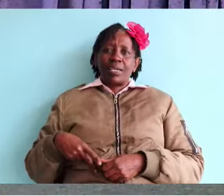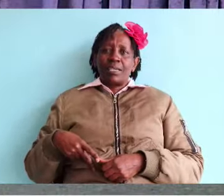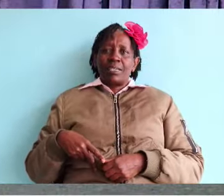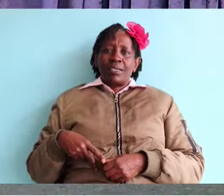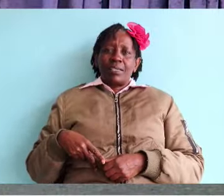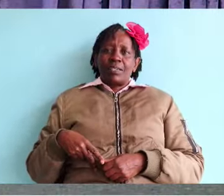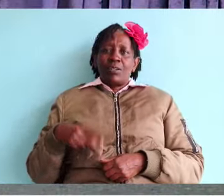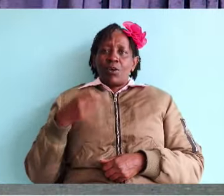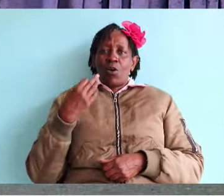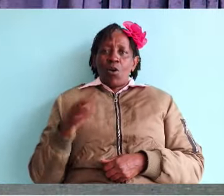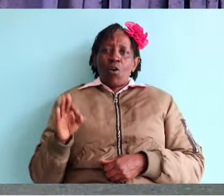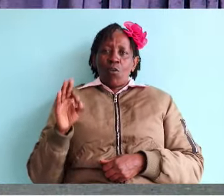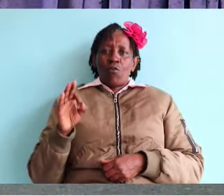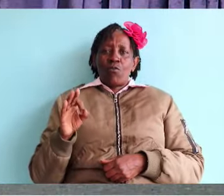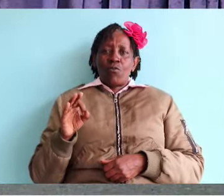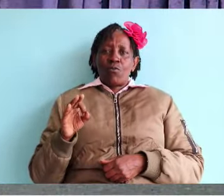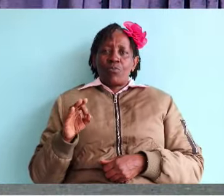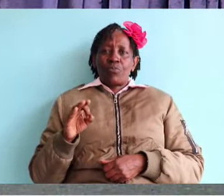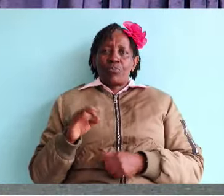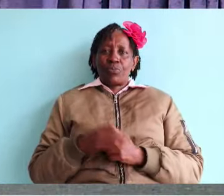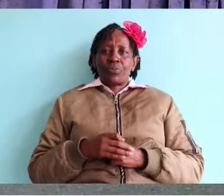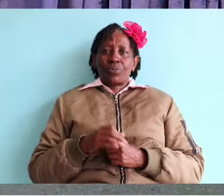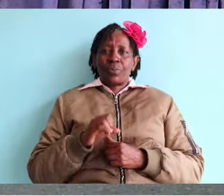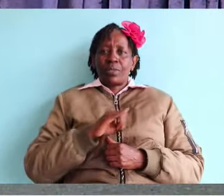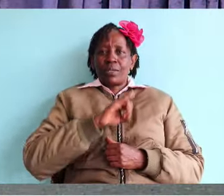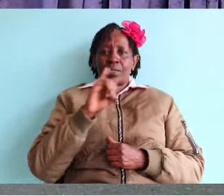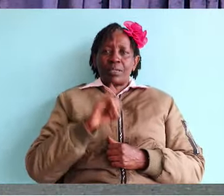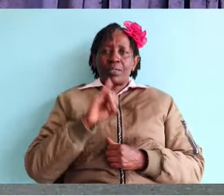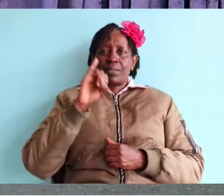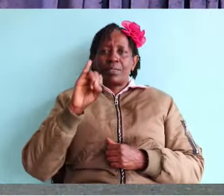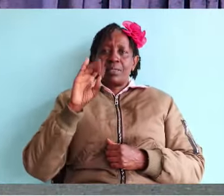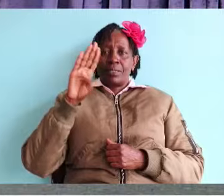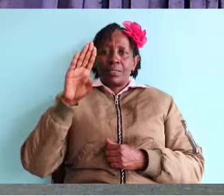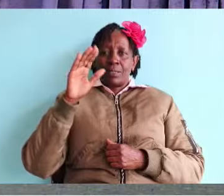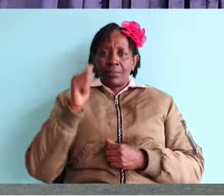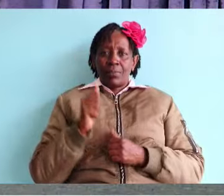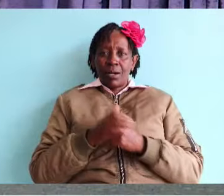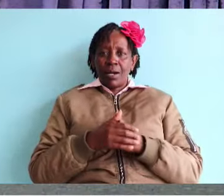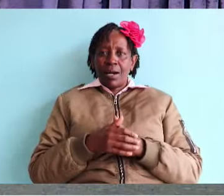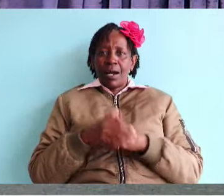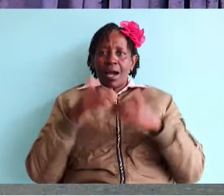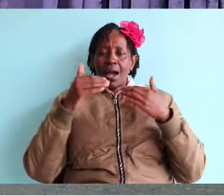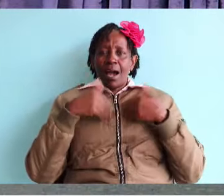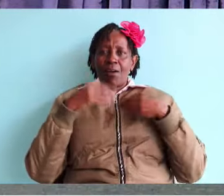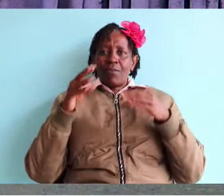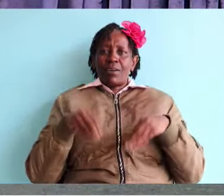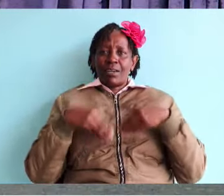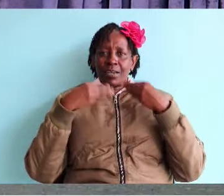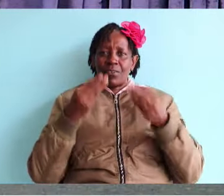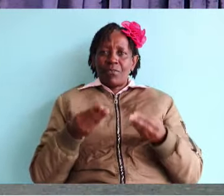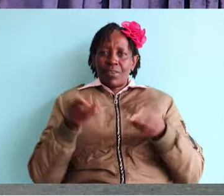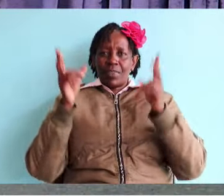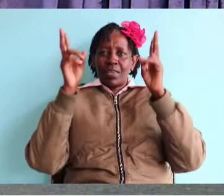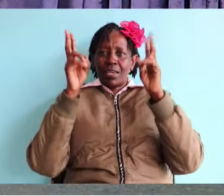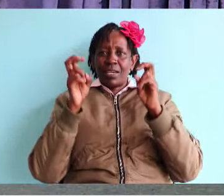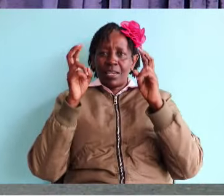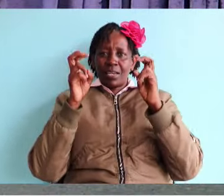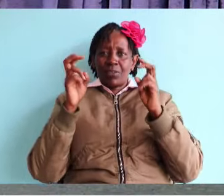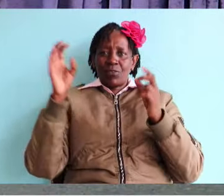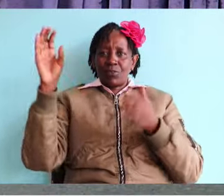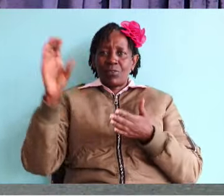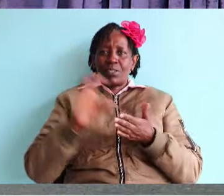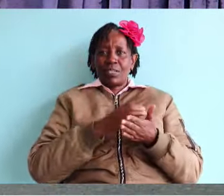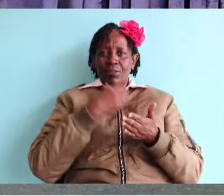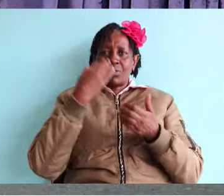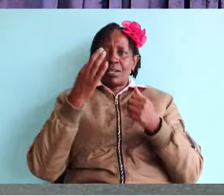Midianites, that is Zeba and Zalmunna. And probably your Bibles have given that as the title of that chapter 8.